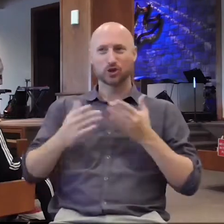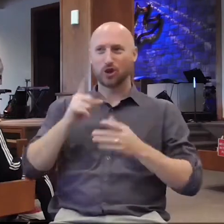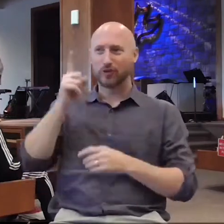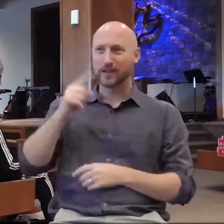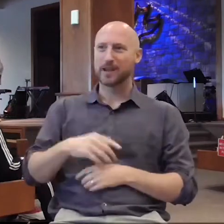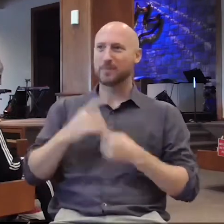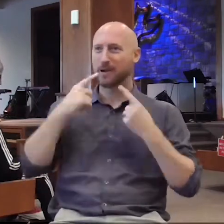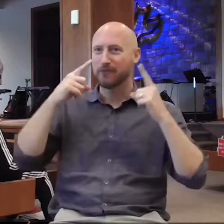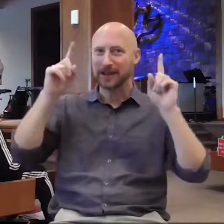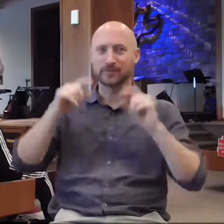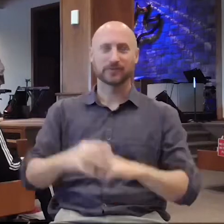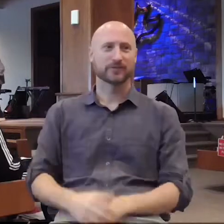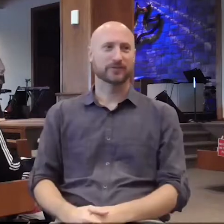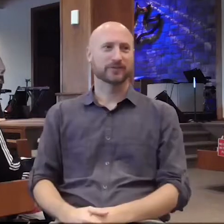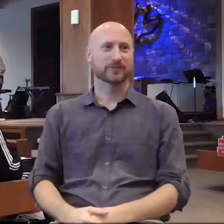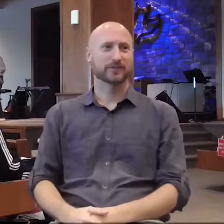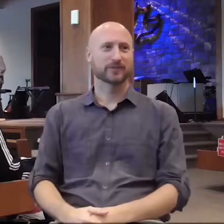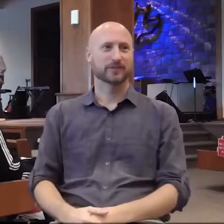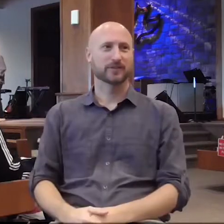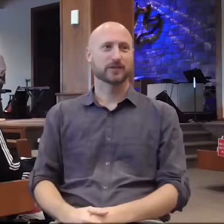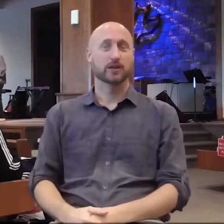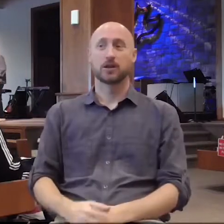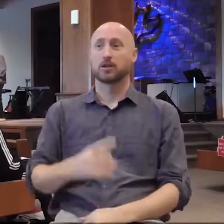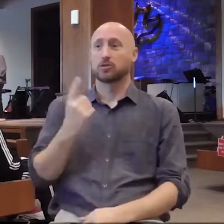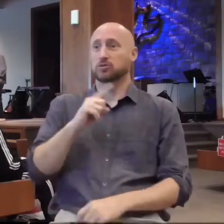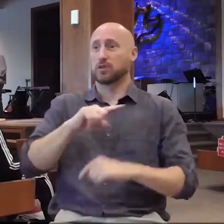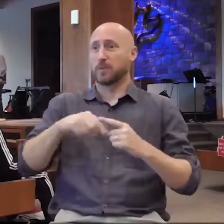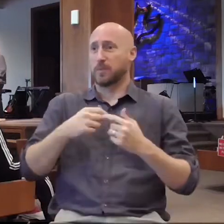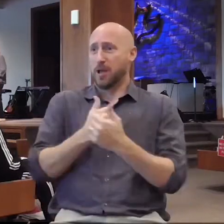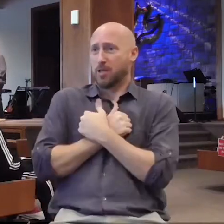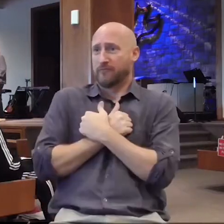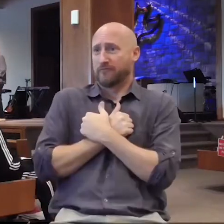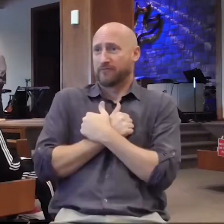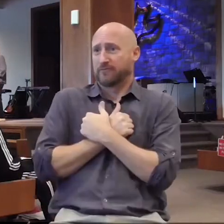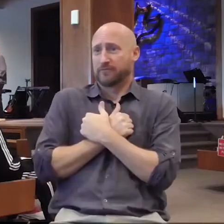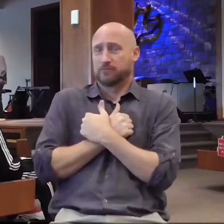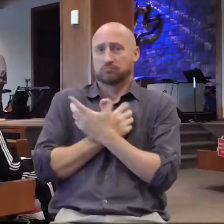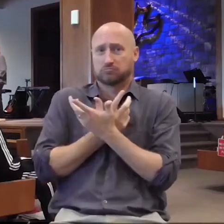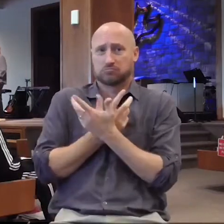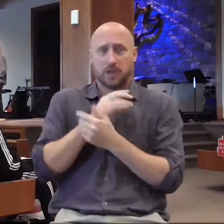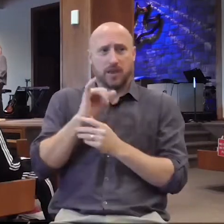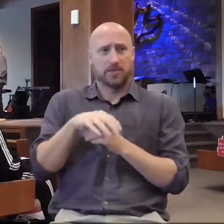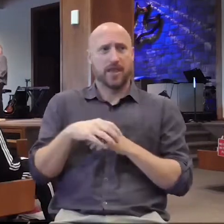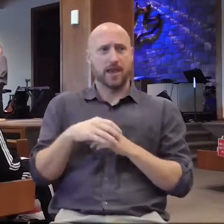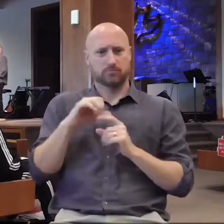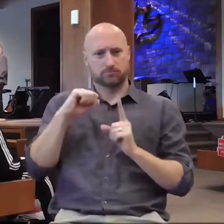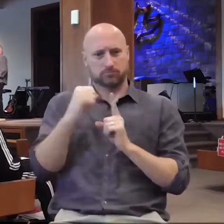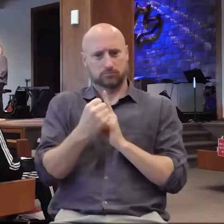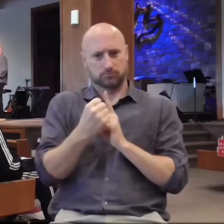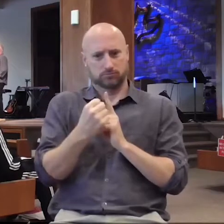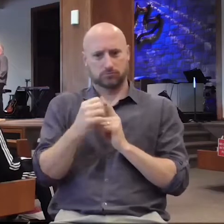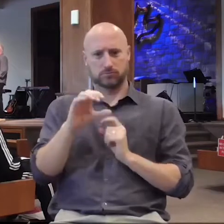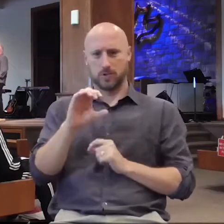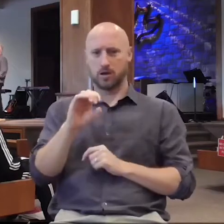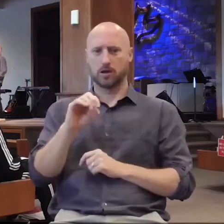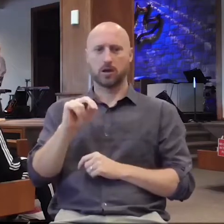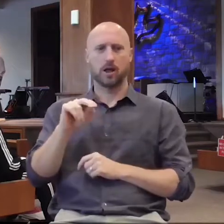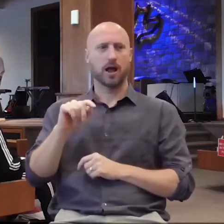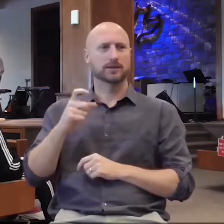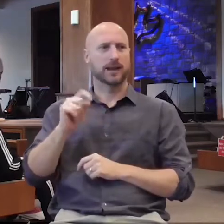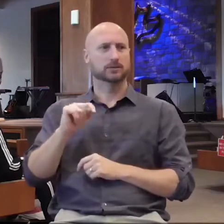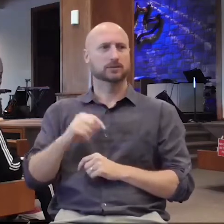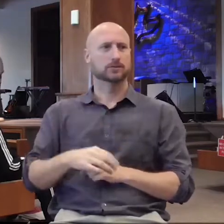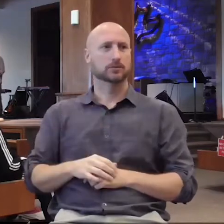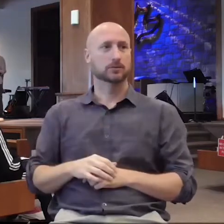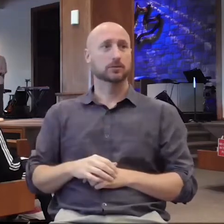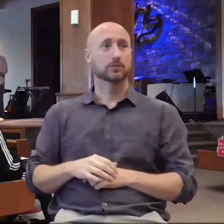effective. There's something about love in that context. You know, they say a